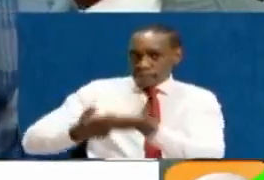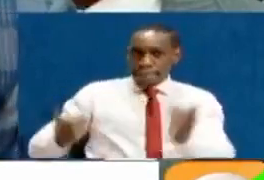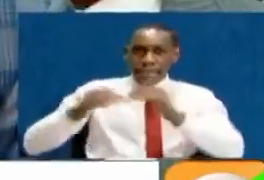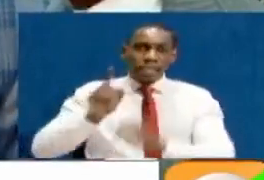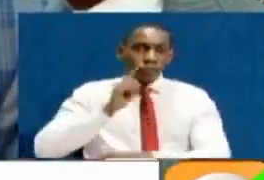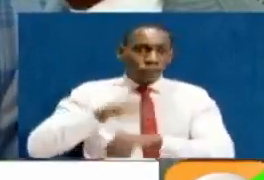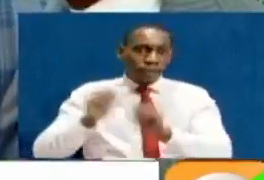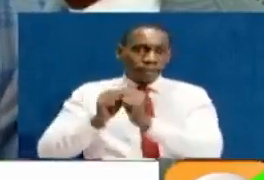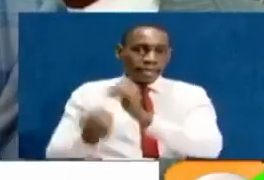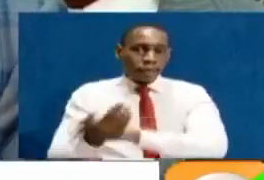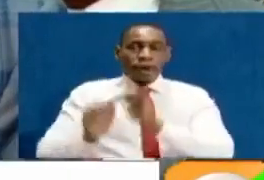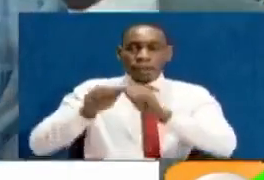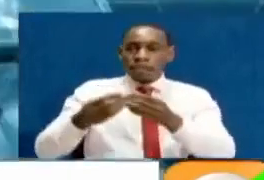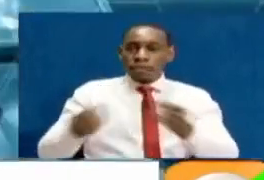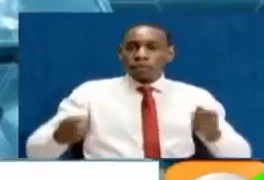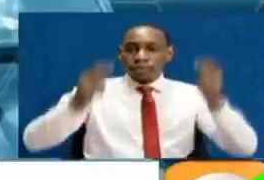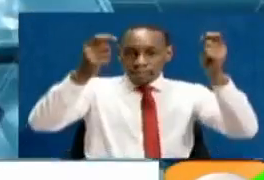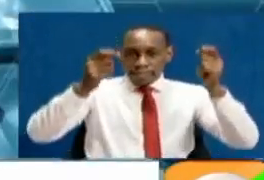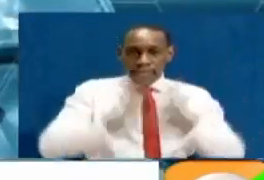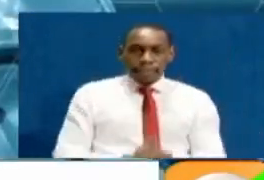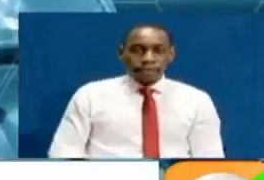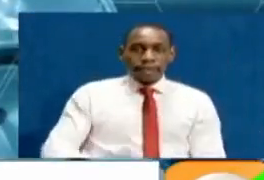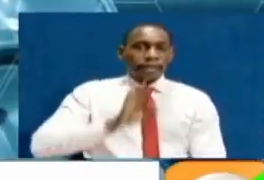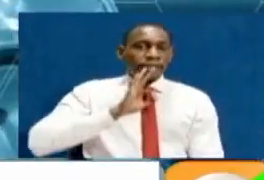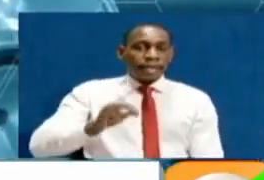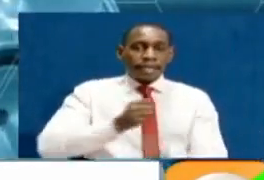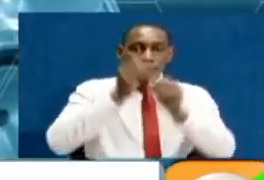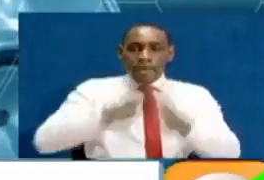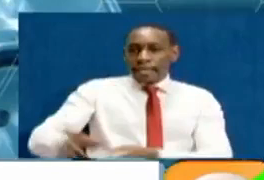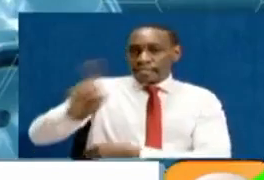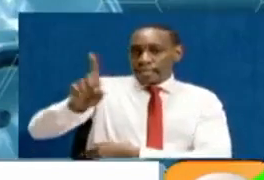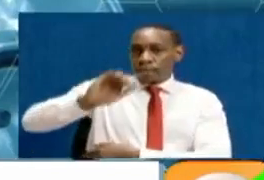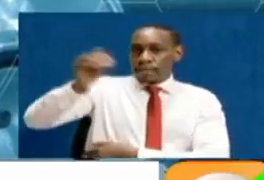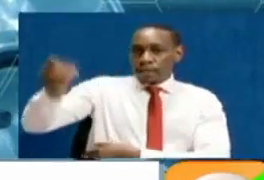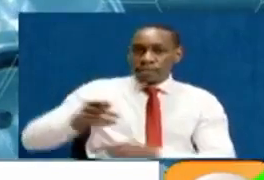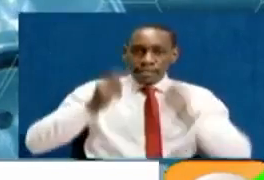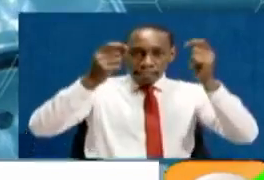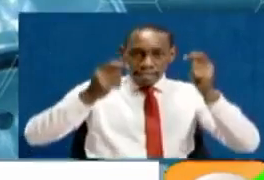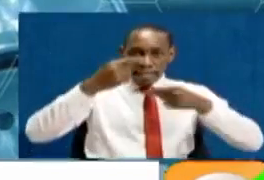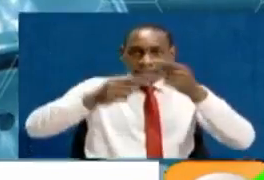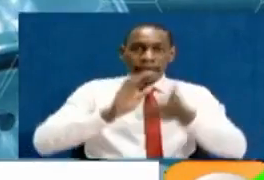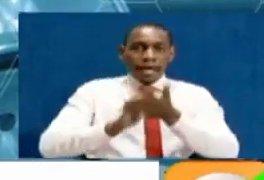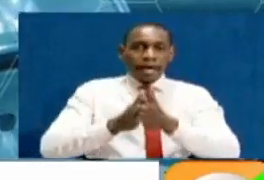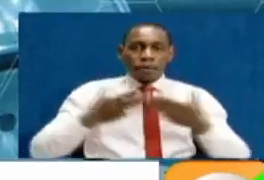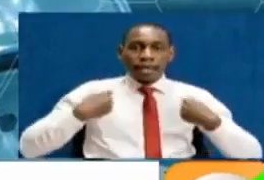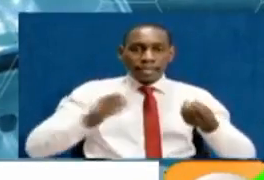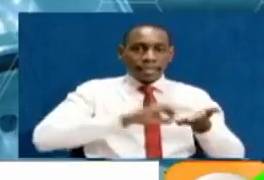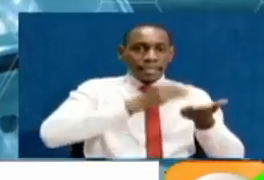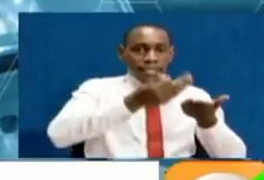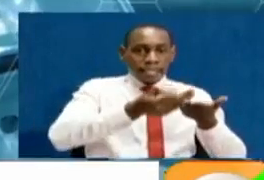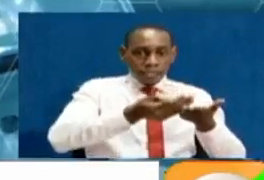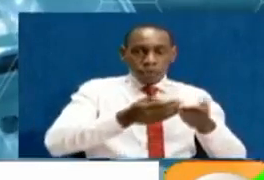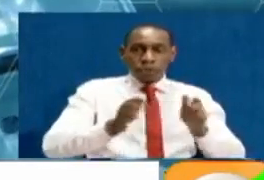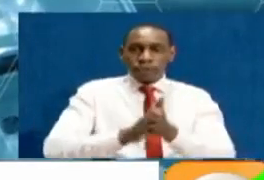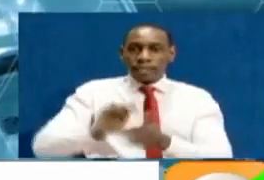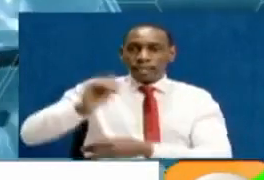The meeting for tomorrow 10 a.m. might unlock this strike. At least 300 workers within Nairobi County are on strike over lack of health insurance,